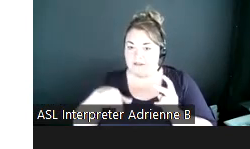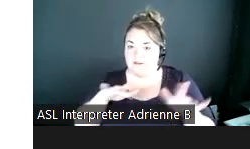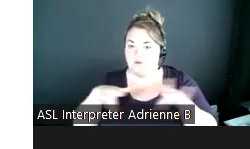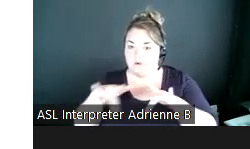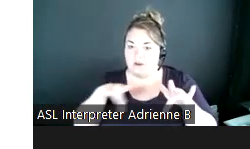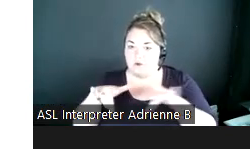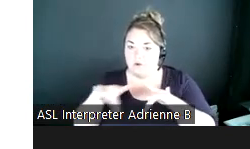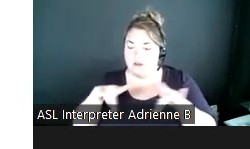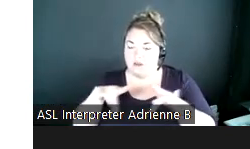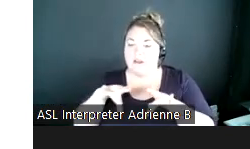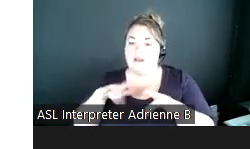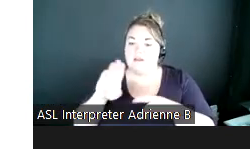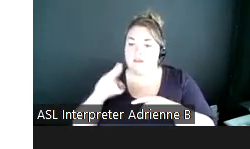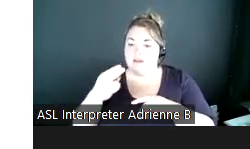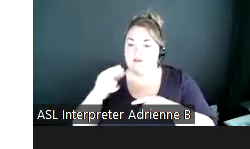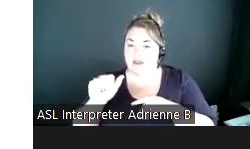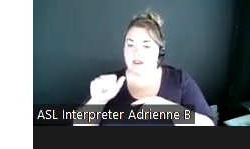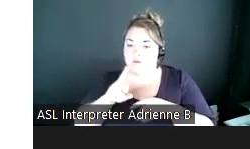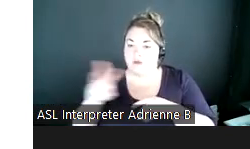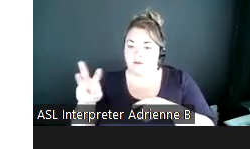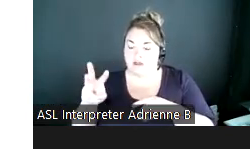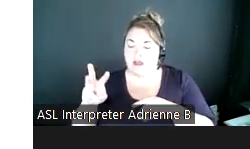BHA website.